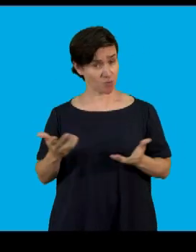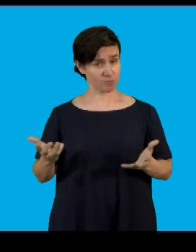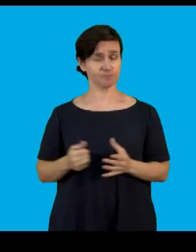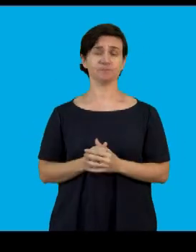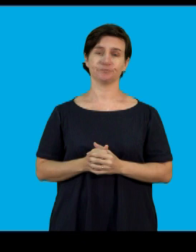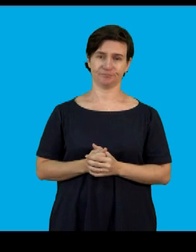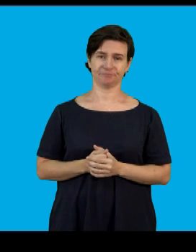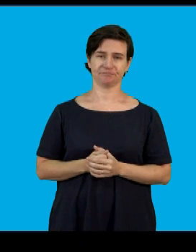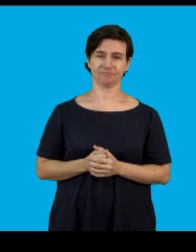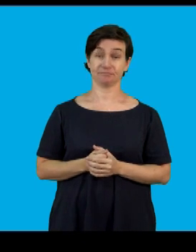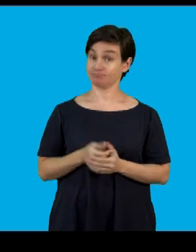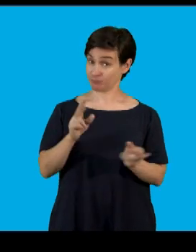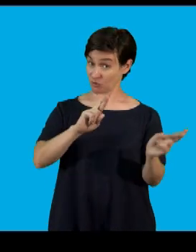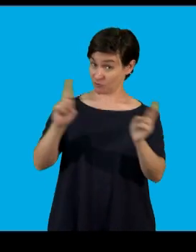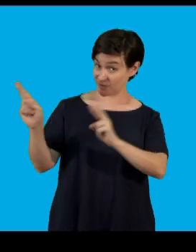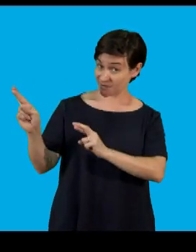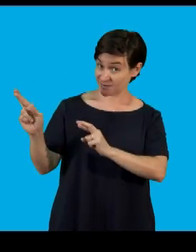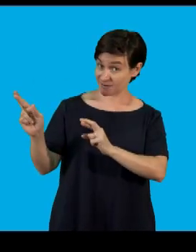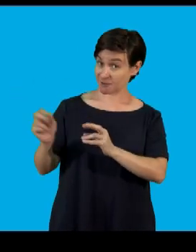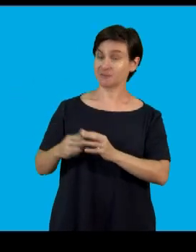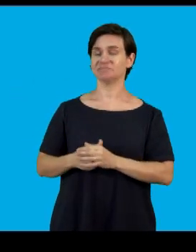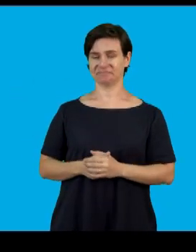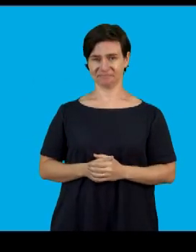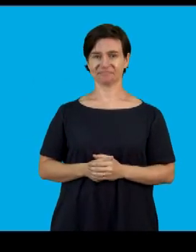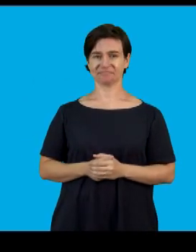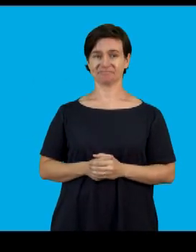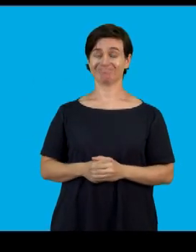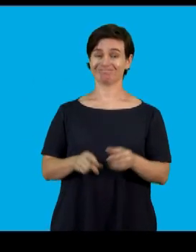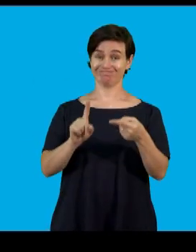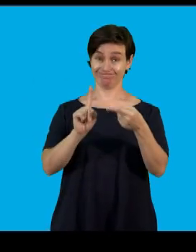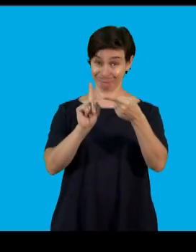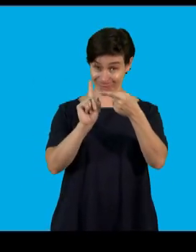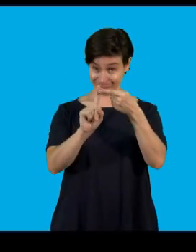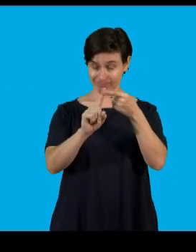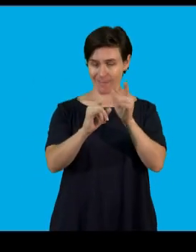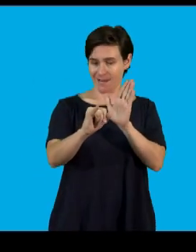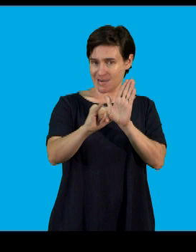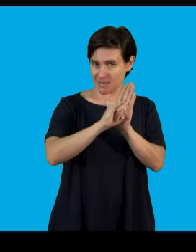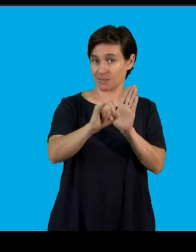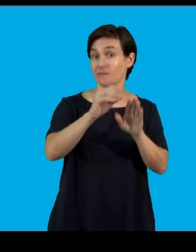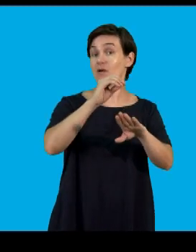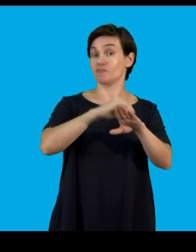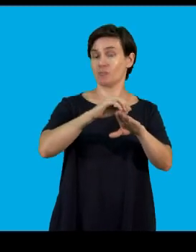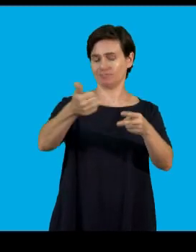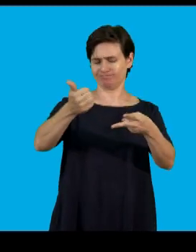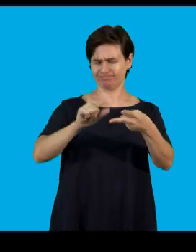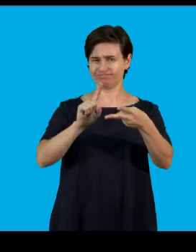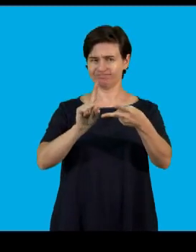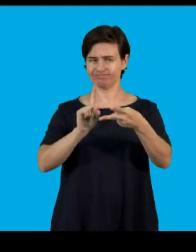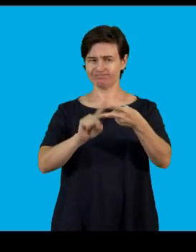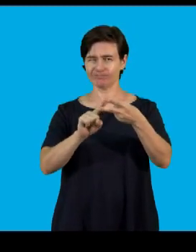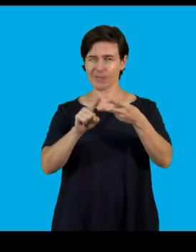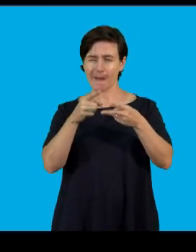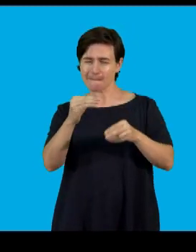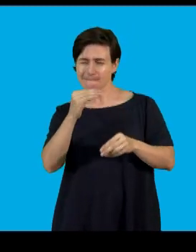list them. All right, are you ready for me? Okay, identify the problem, define